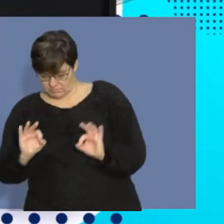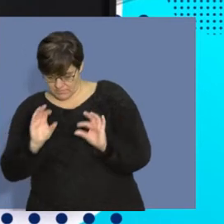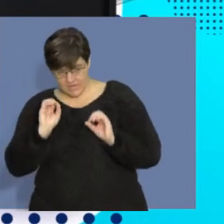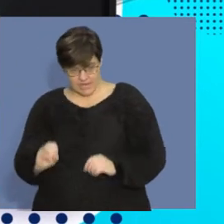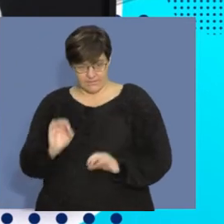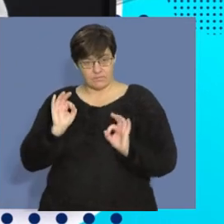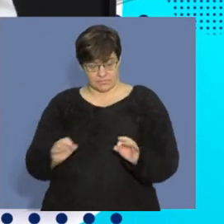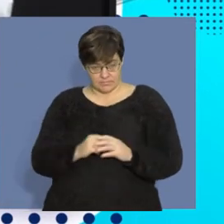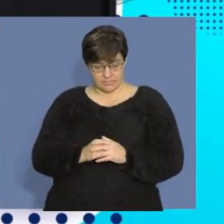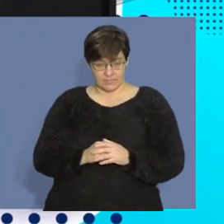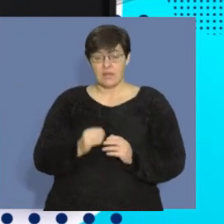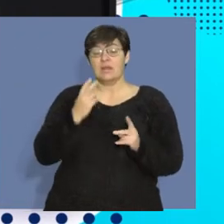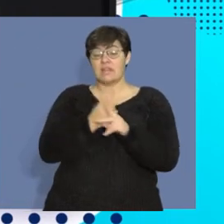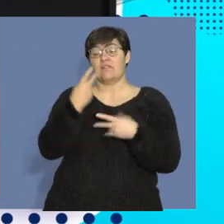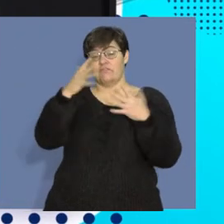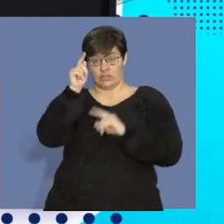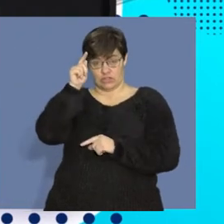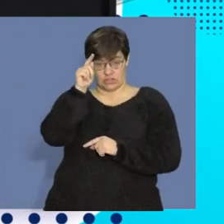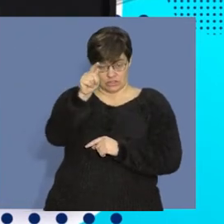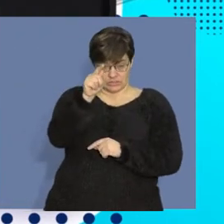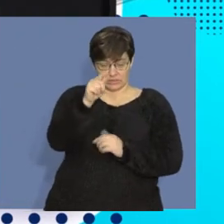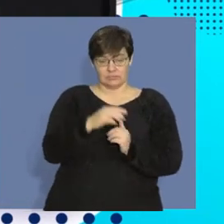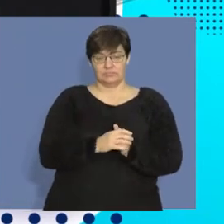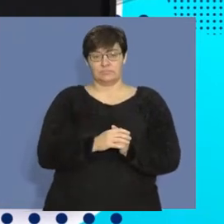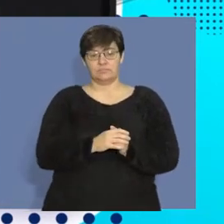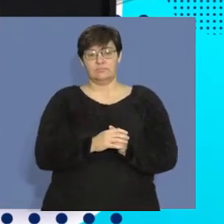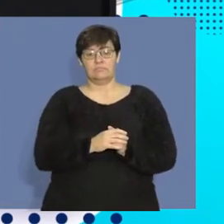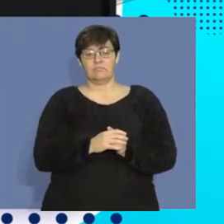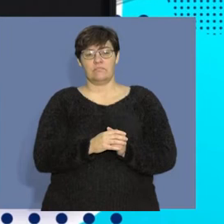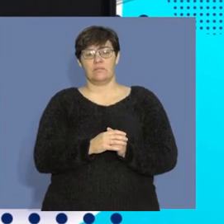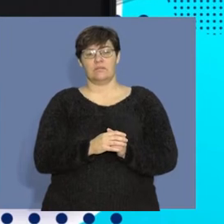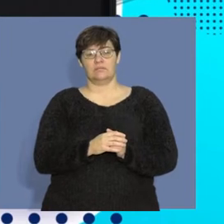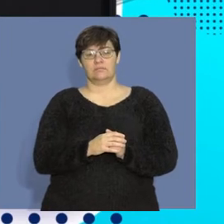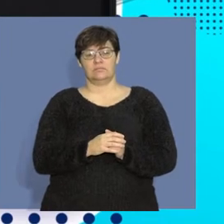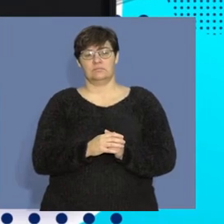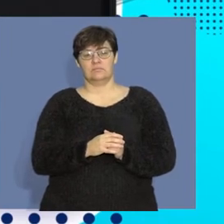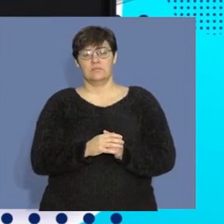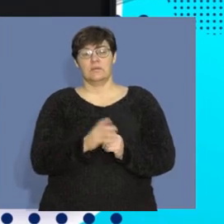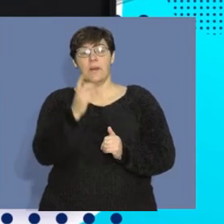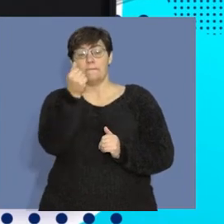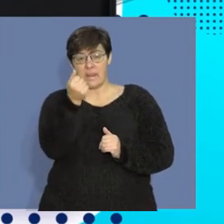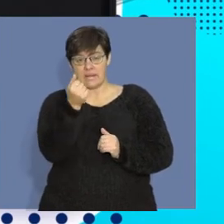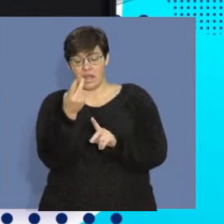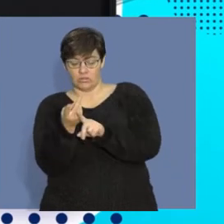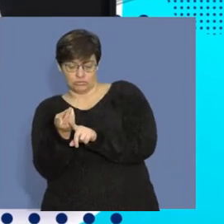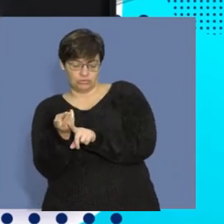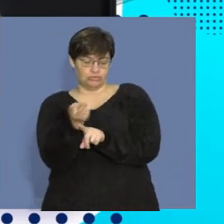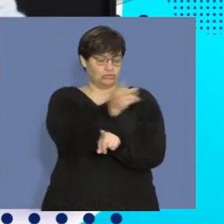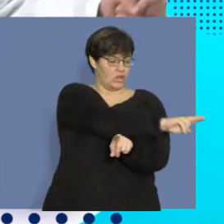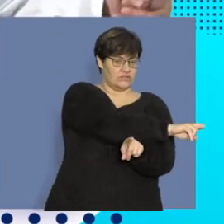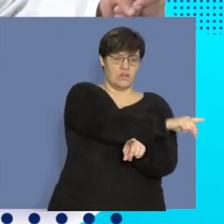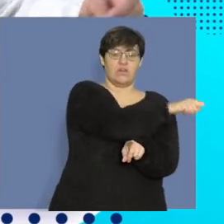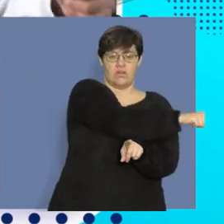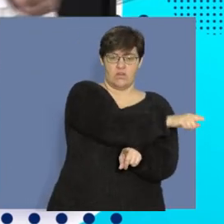correct, right? Thereafter, once that procedure is finalized, we now make the transfer, and this is done by